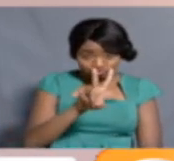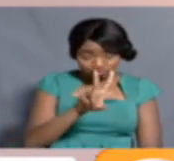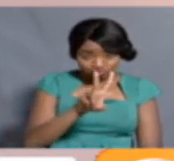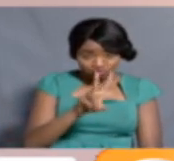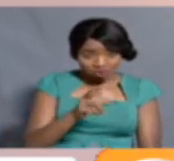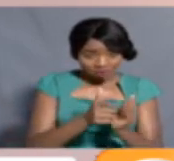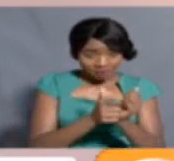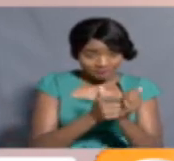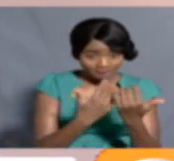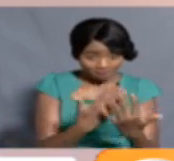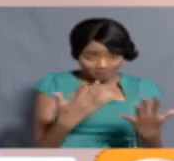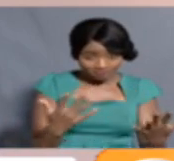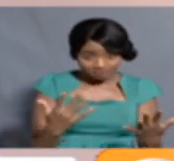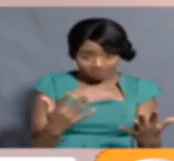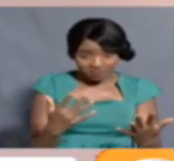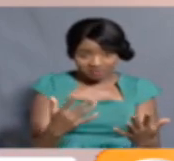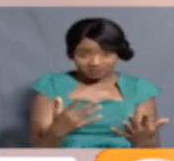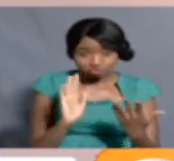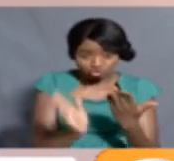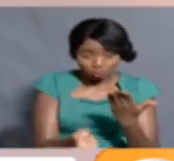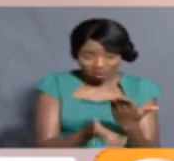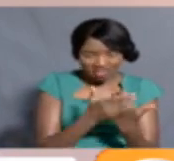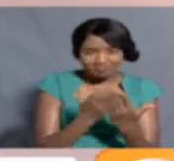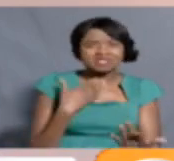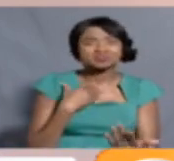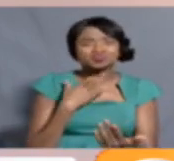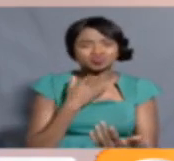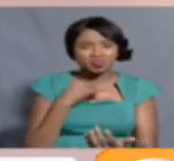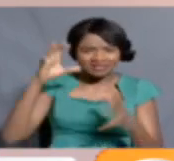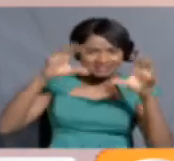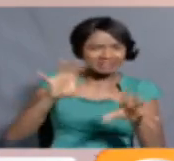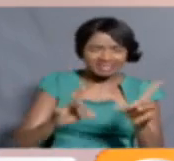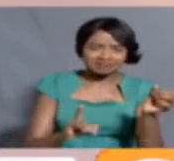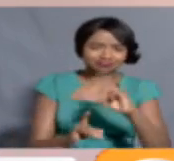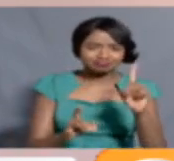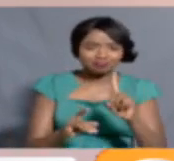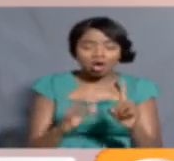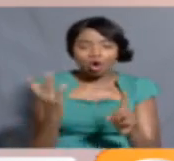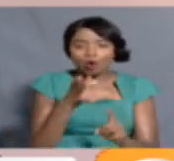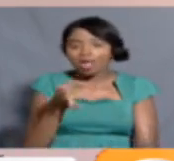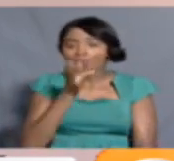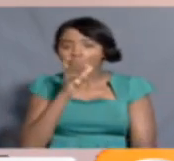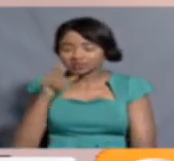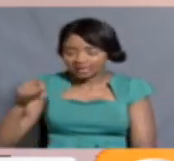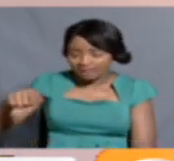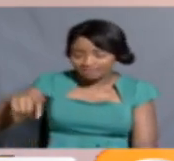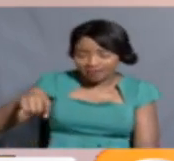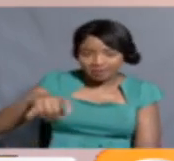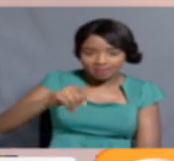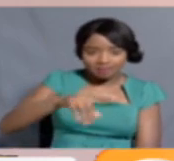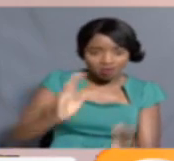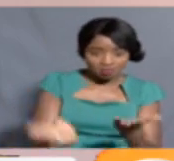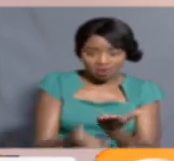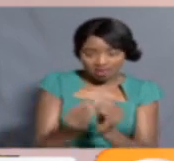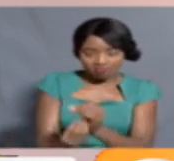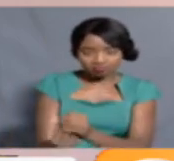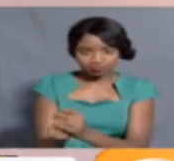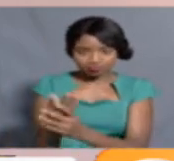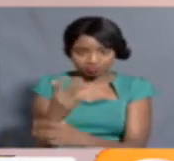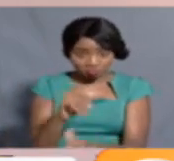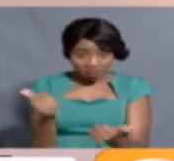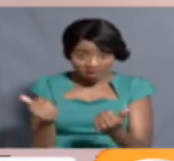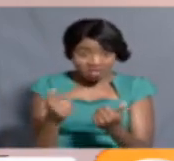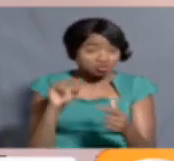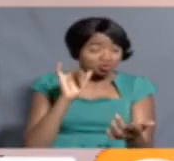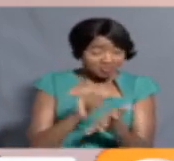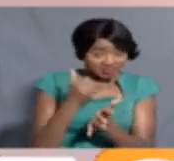from rain-fed agriculture to irrigation agriculture. And it was supposed to do just much more than maize, because that's what we focus on. It was supposed to have